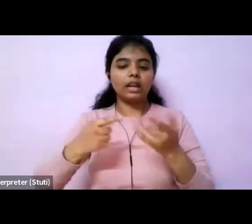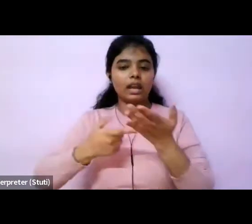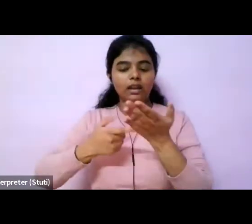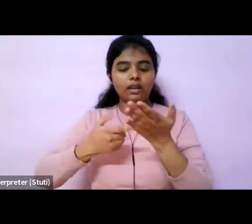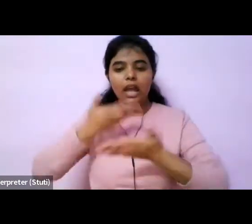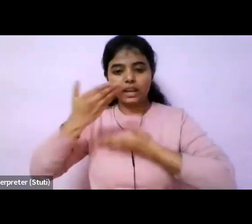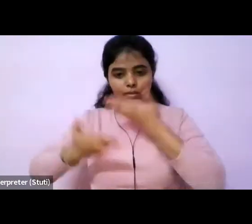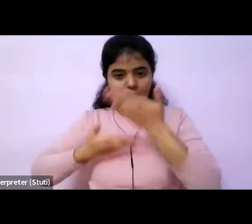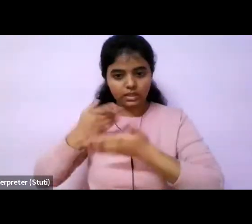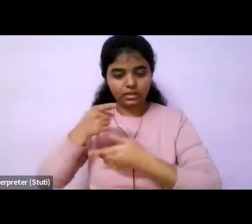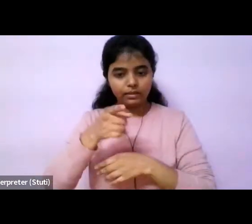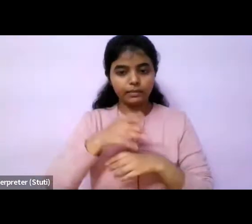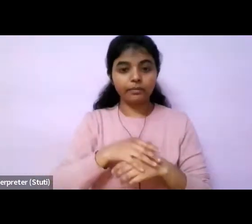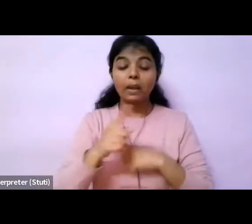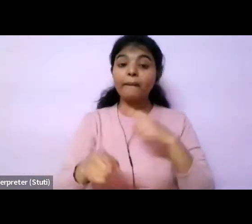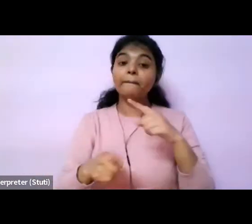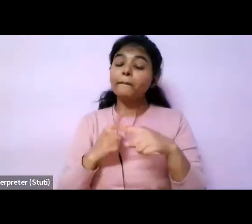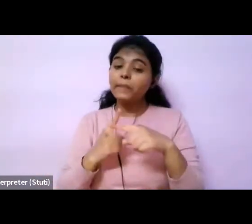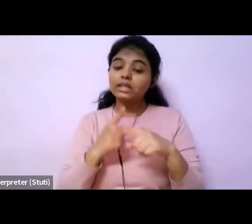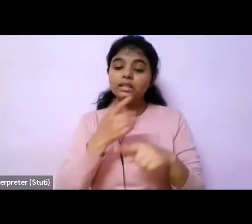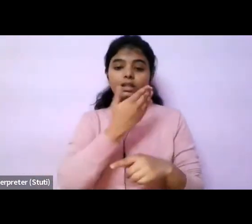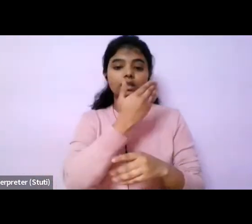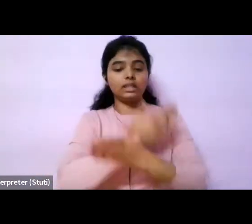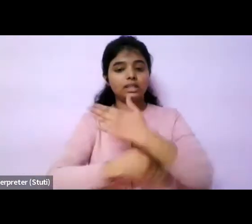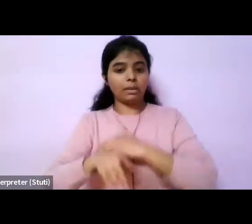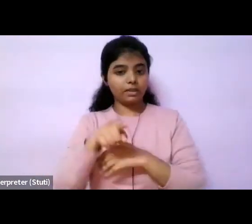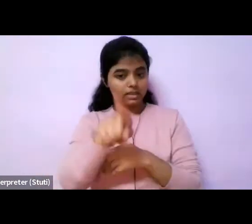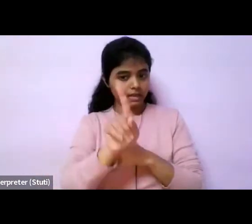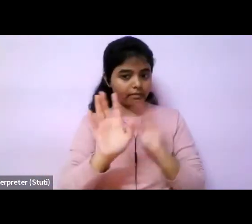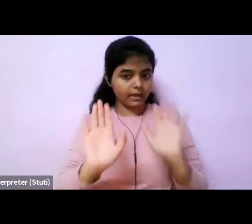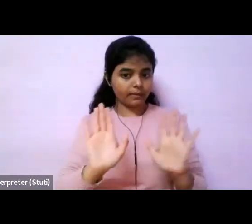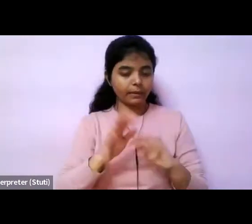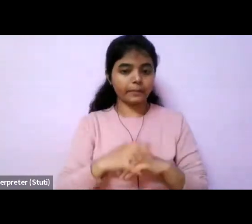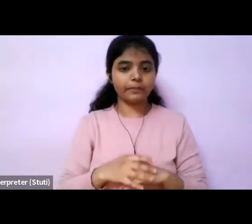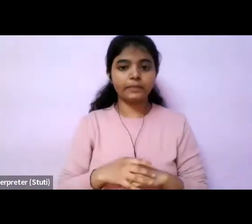for and with person with disability. So